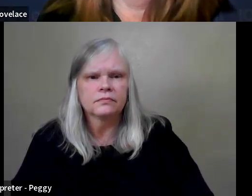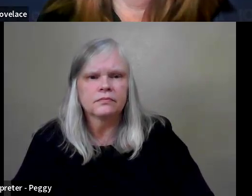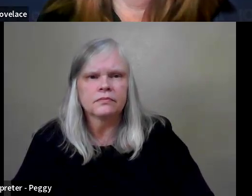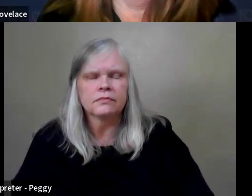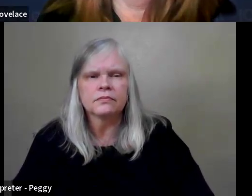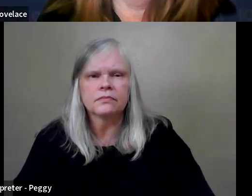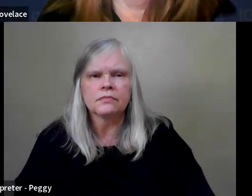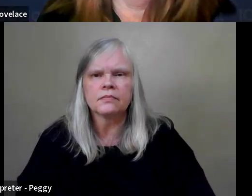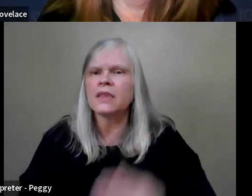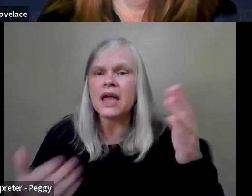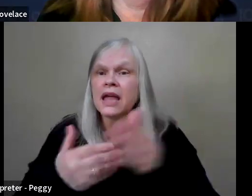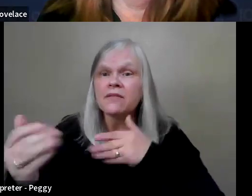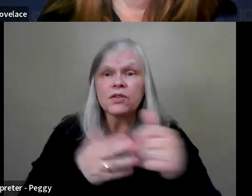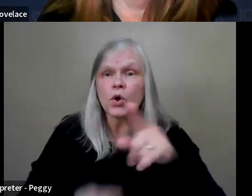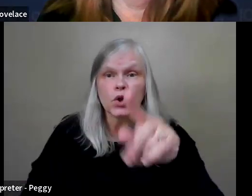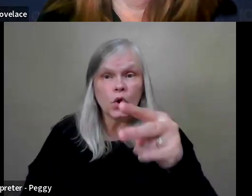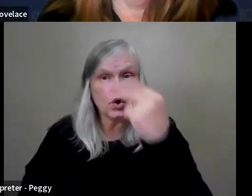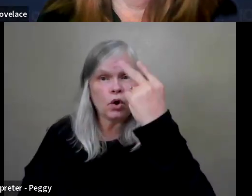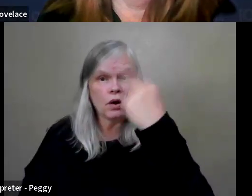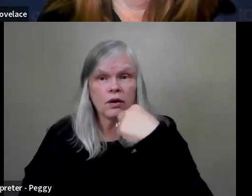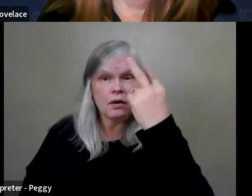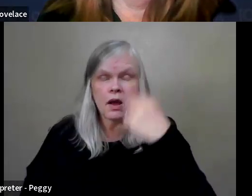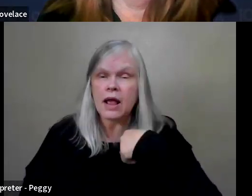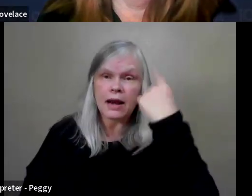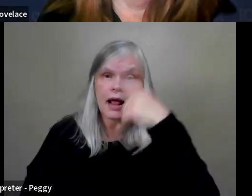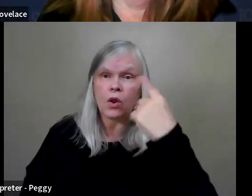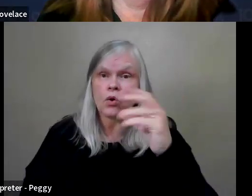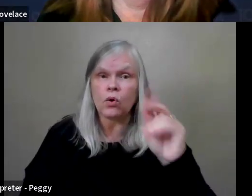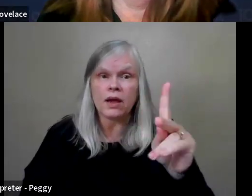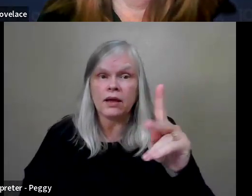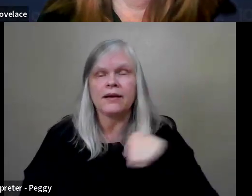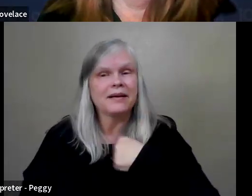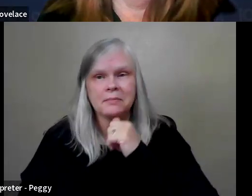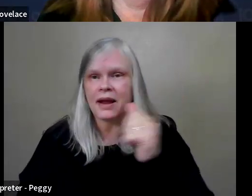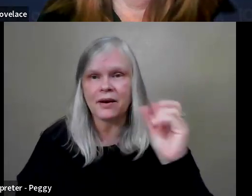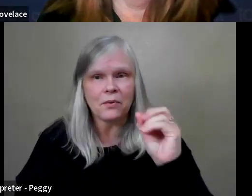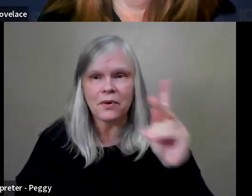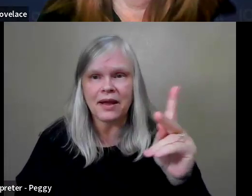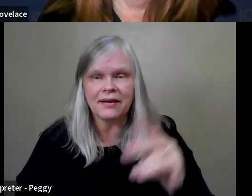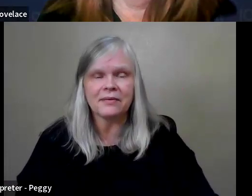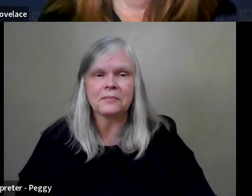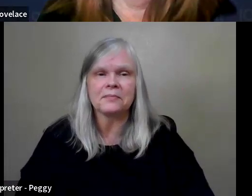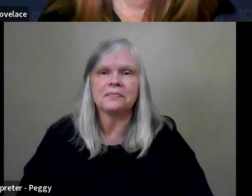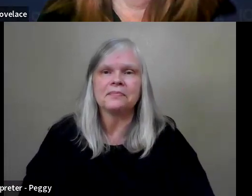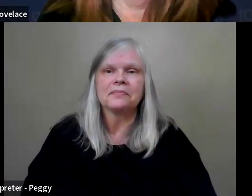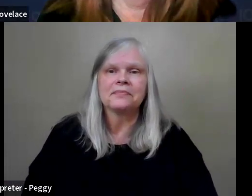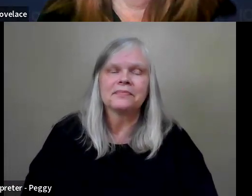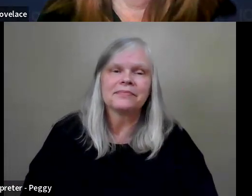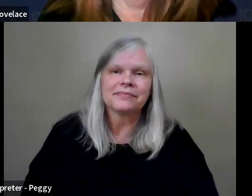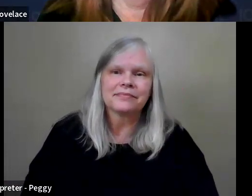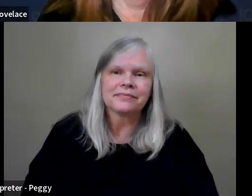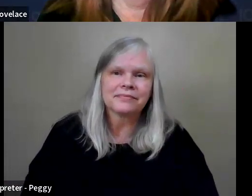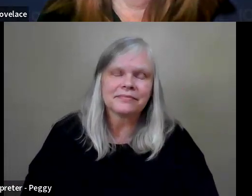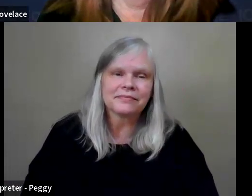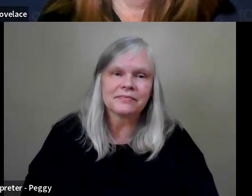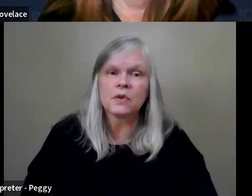Because even though you look at me and I look okay, I'm not okay, and